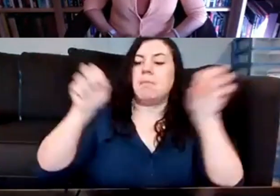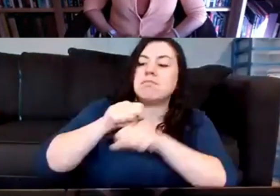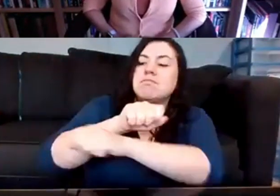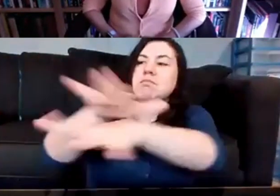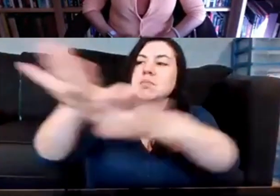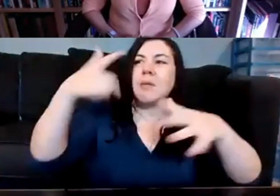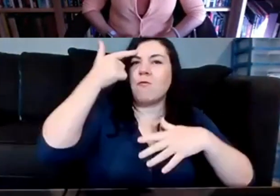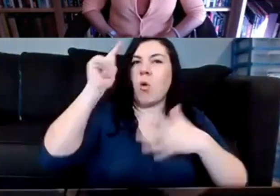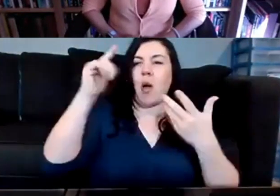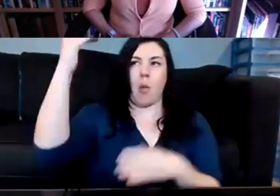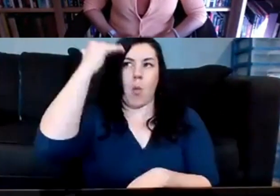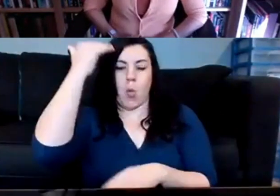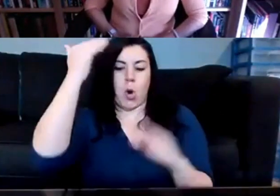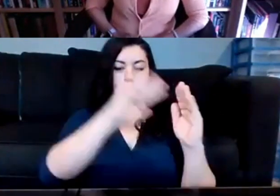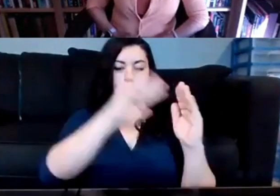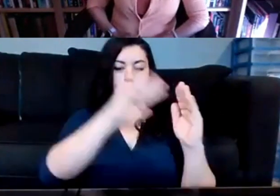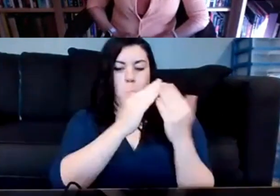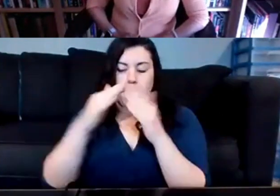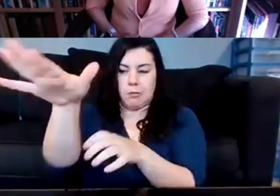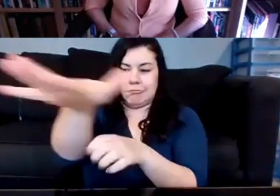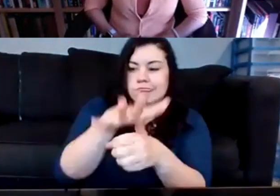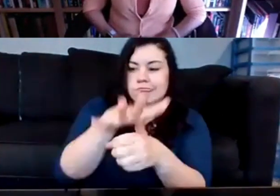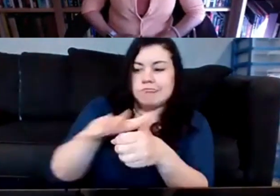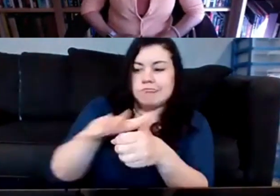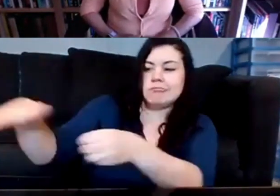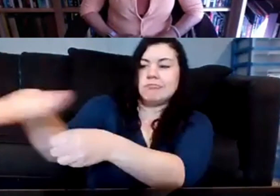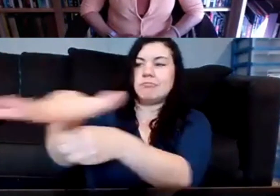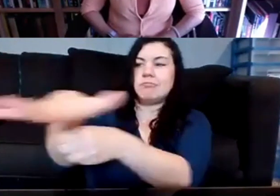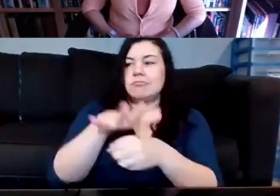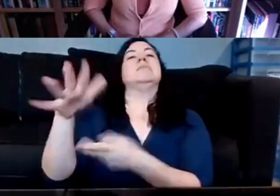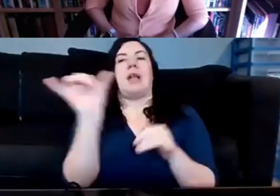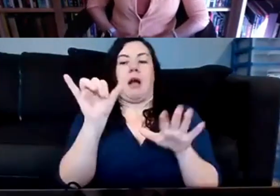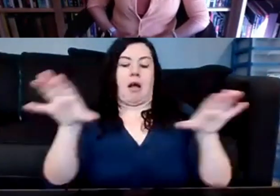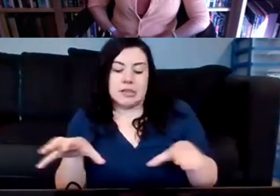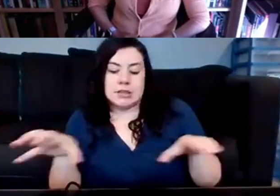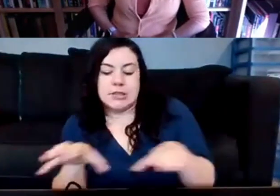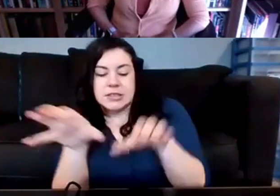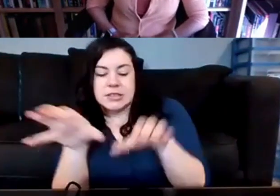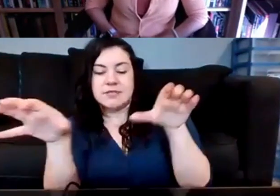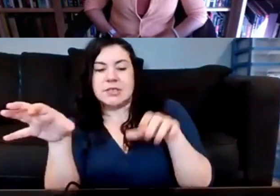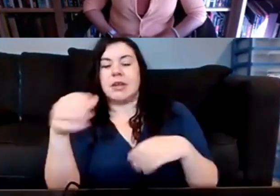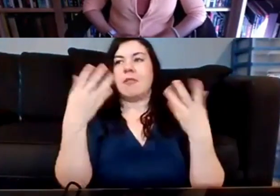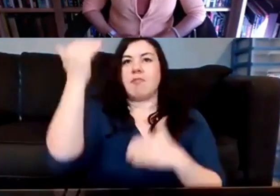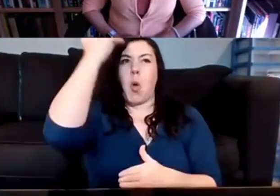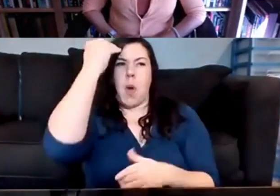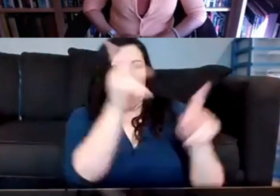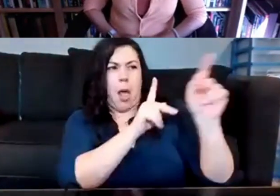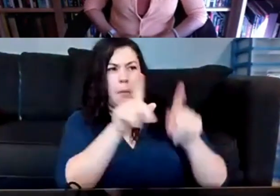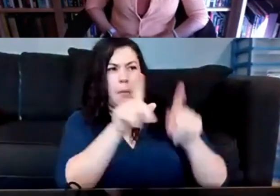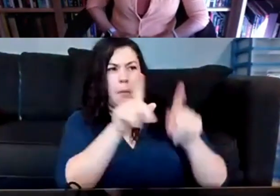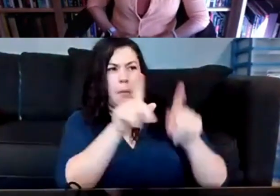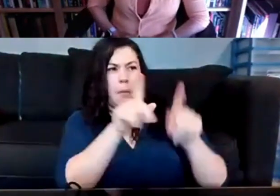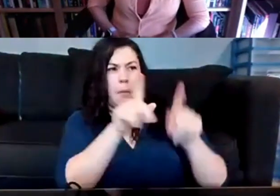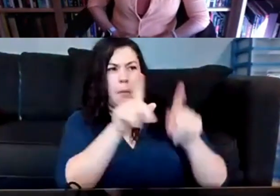community space. In part, I was engaging in illegal activity, so I had to have an awareness of the police, neighborhood